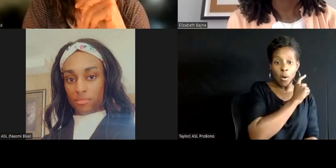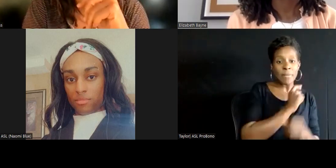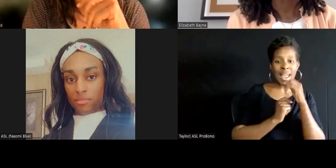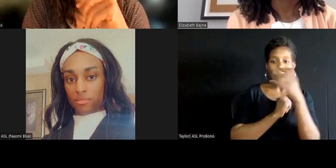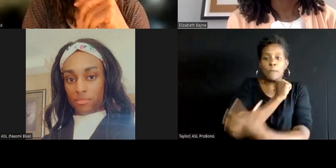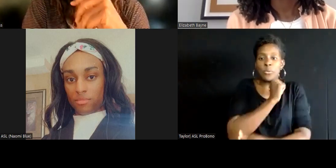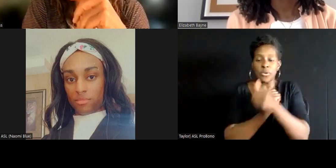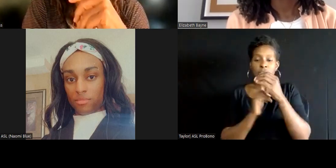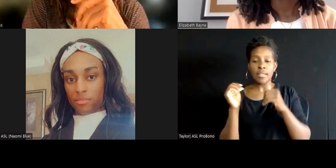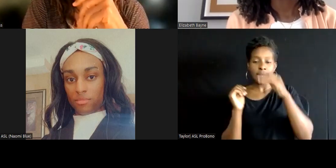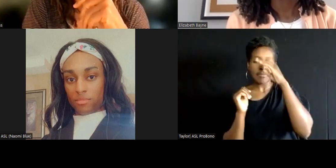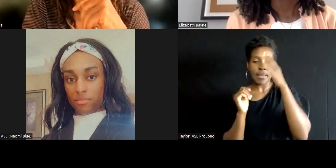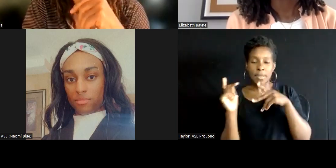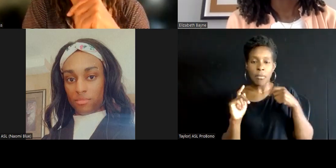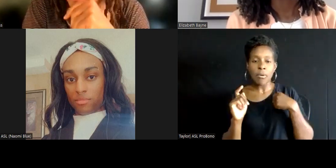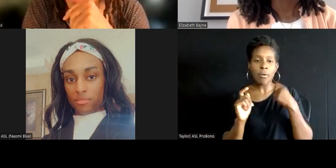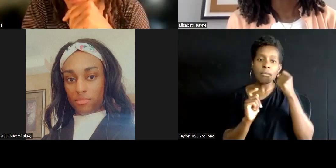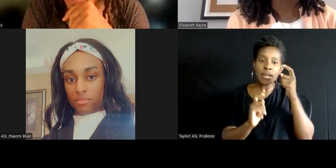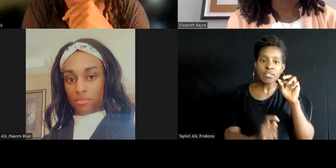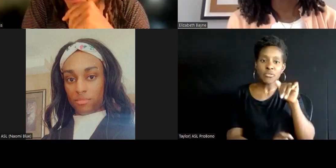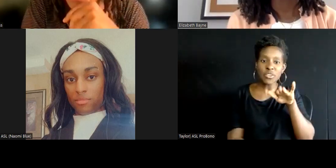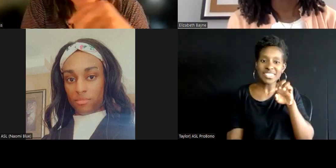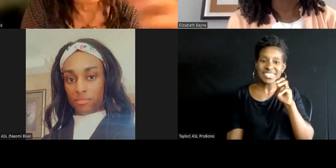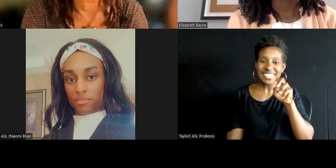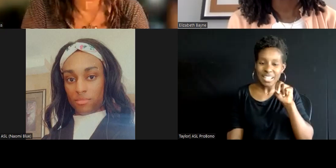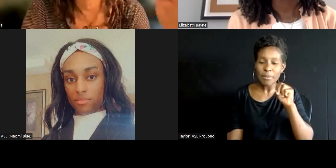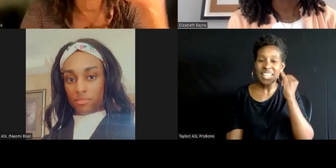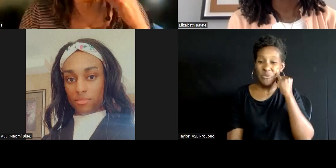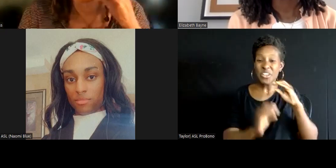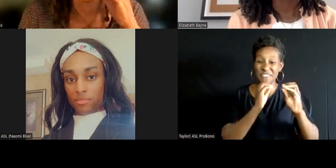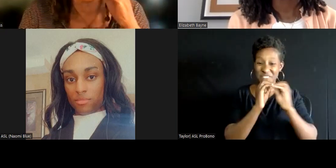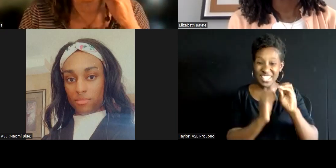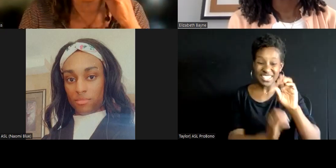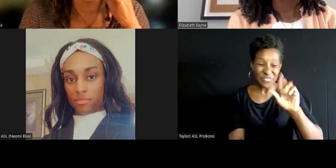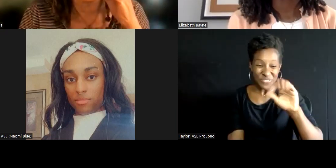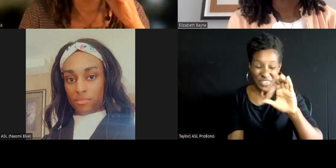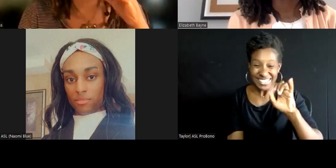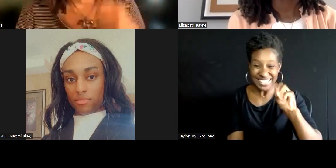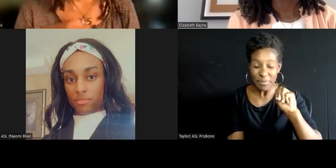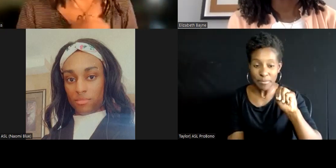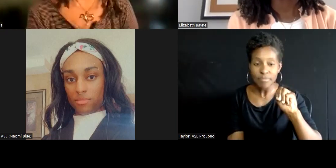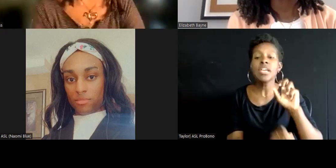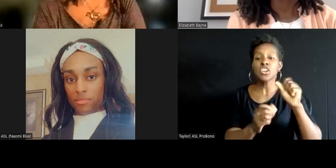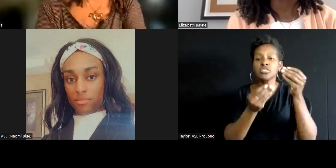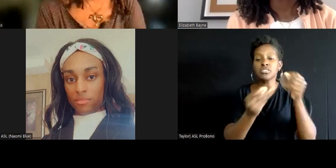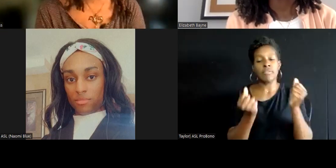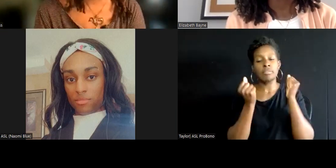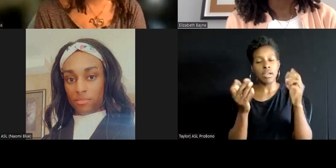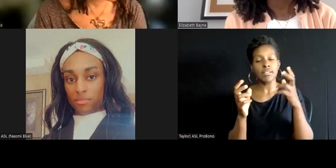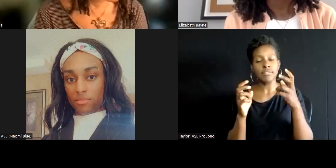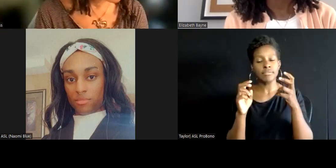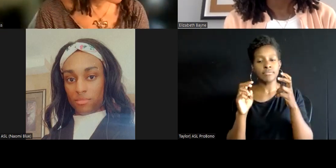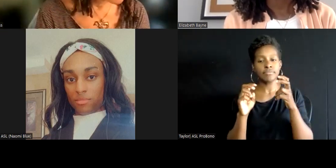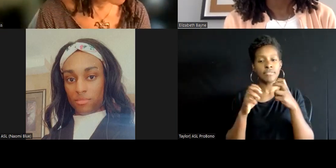racism, we'd fix a lot of things. The reason that the women in Elizabeth's